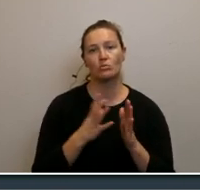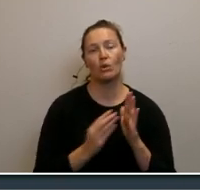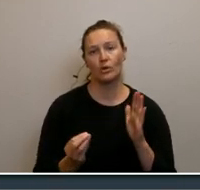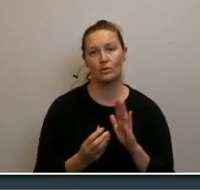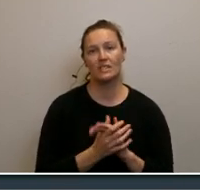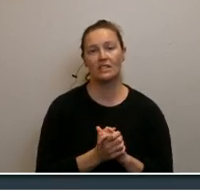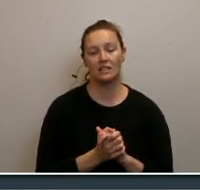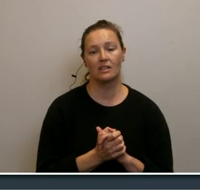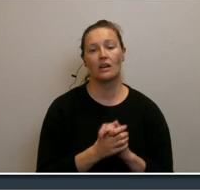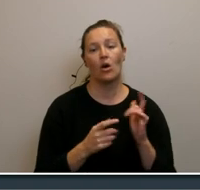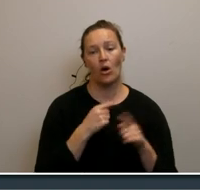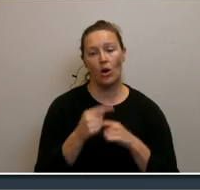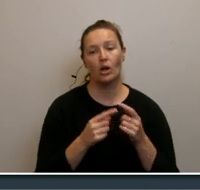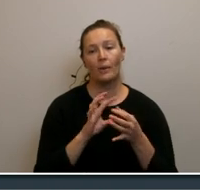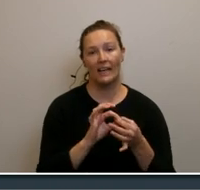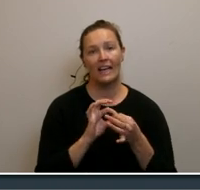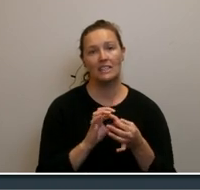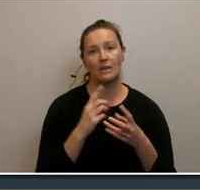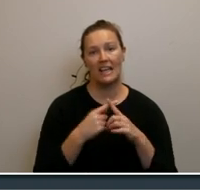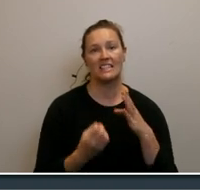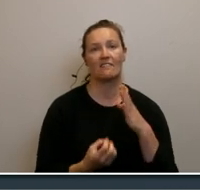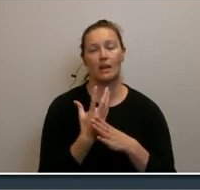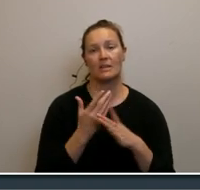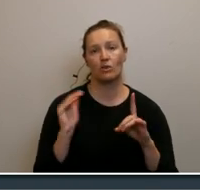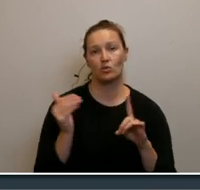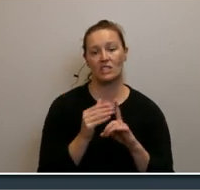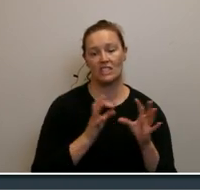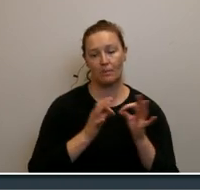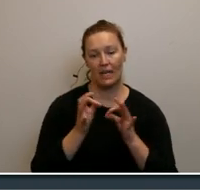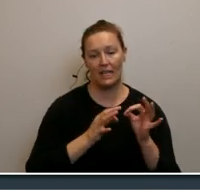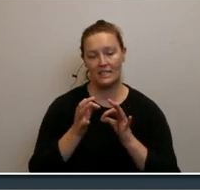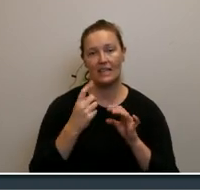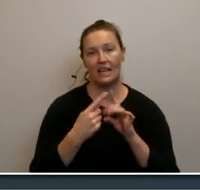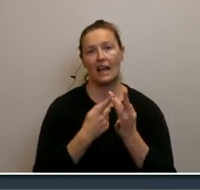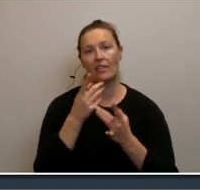operational models, ongoing engagement and the development of strategic plans